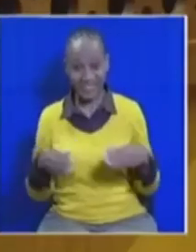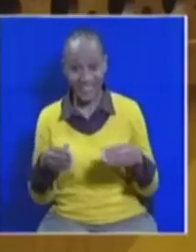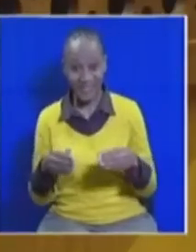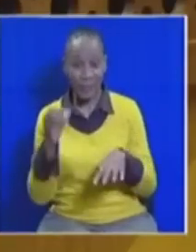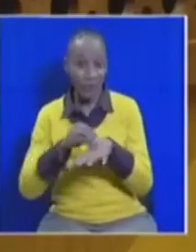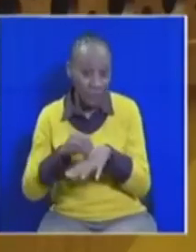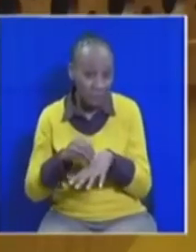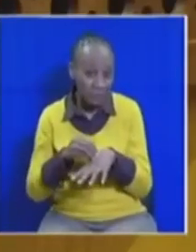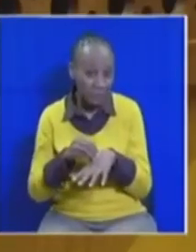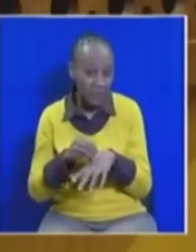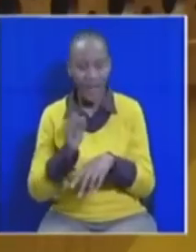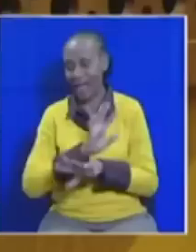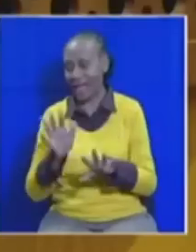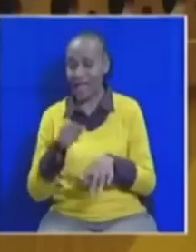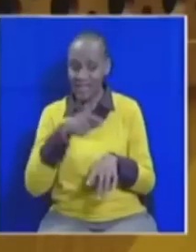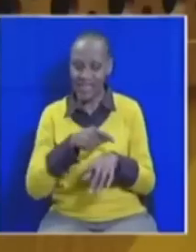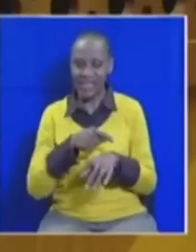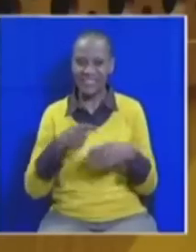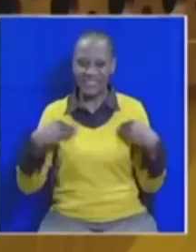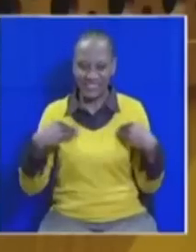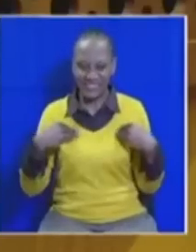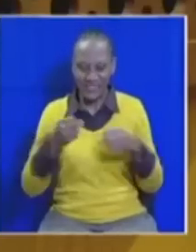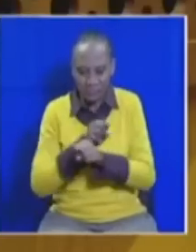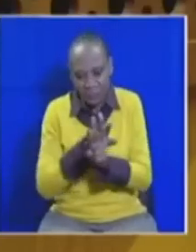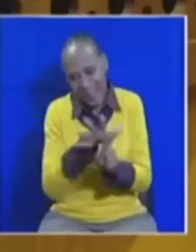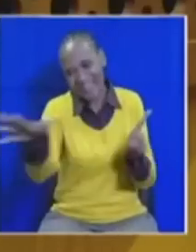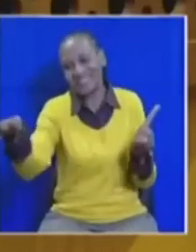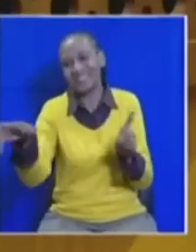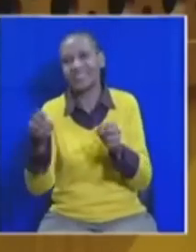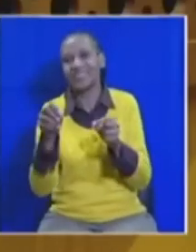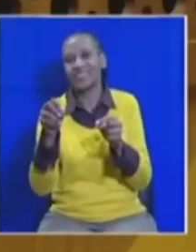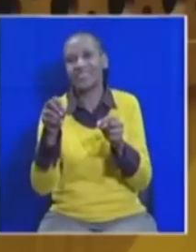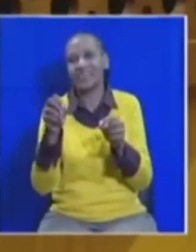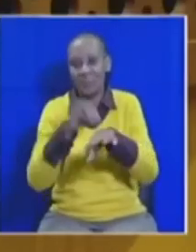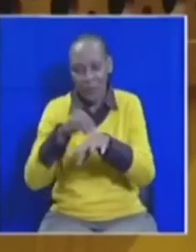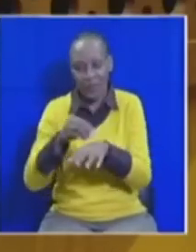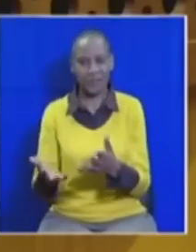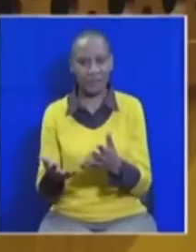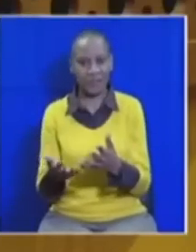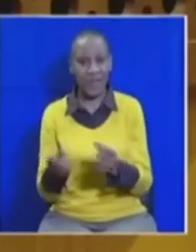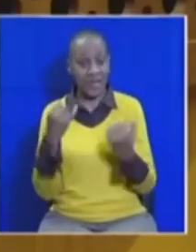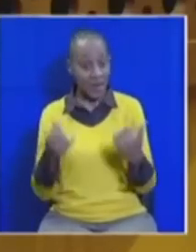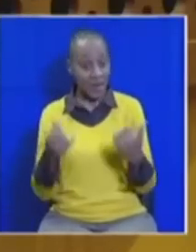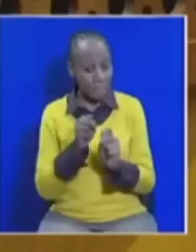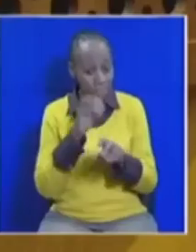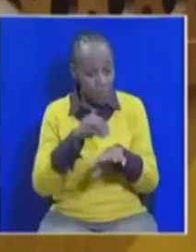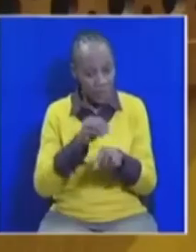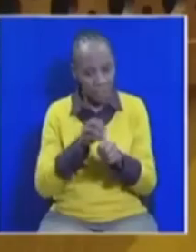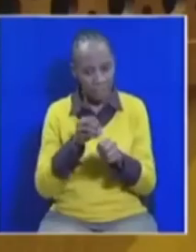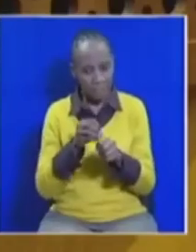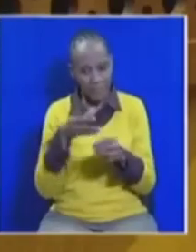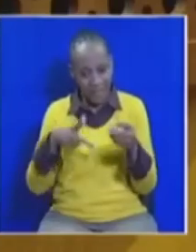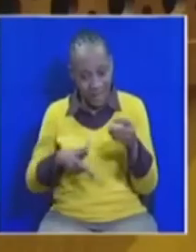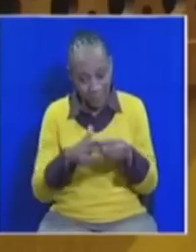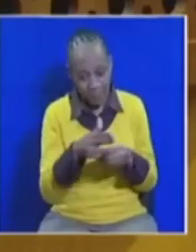he's merely the biggest symptom of the disease. And even once this tumor is removed, another